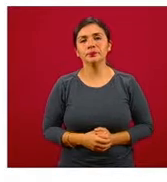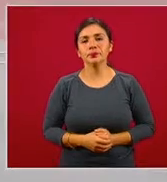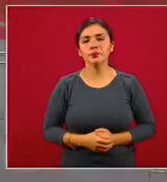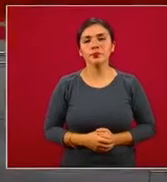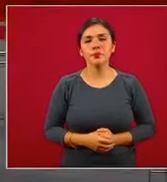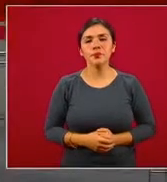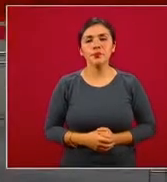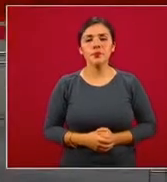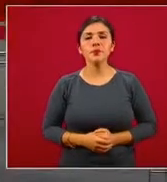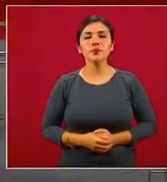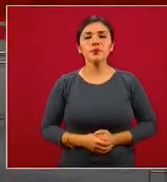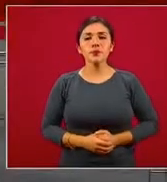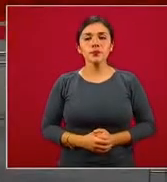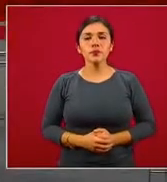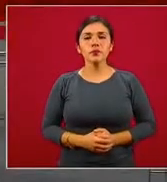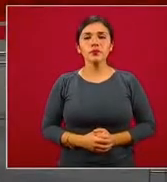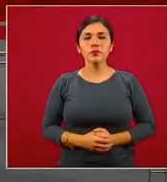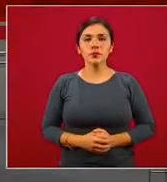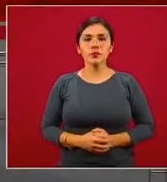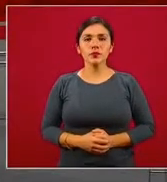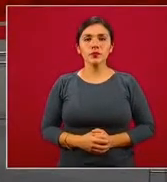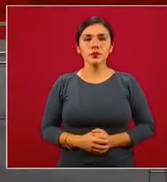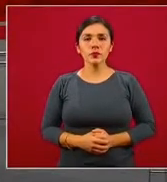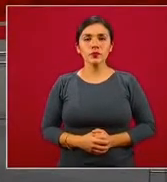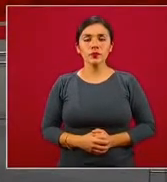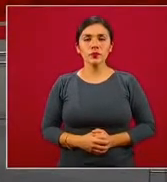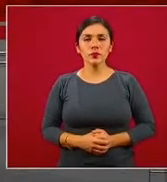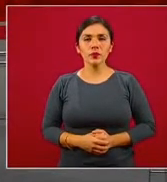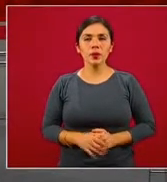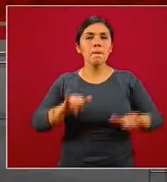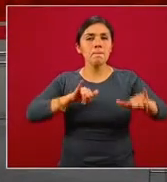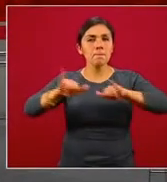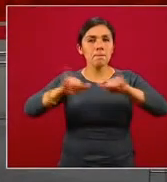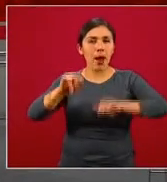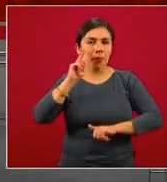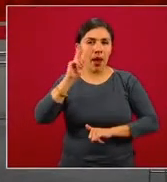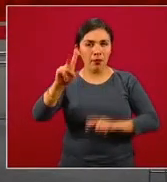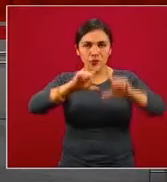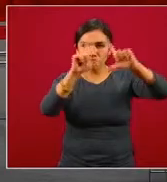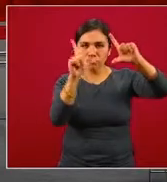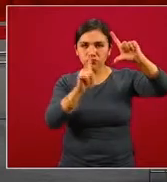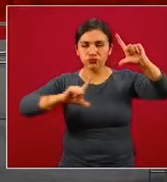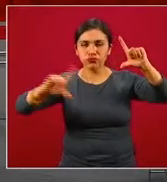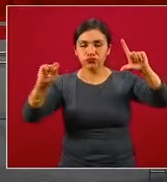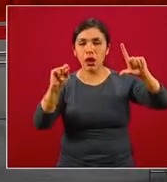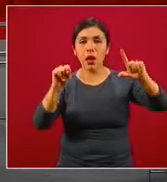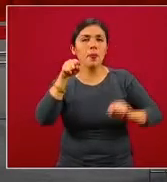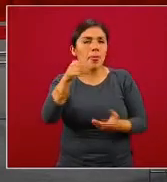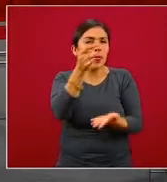Let's go to the next slide, please. Here we have our map of Mexico.